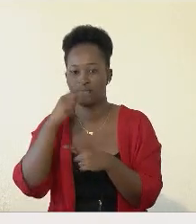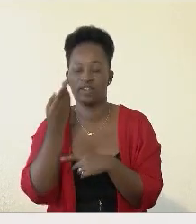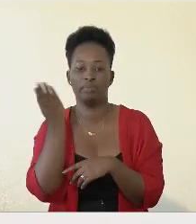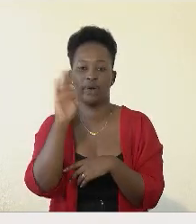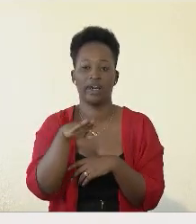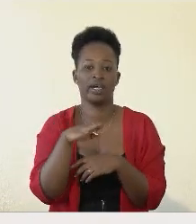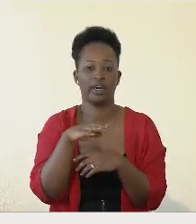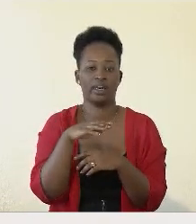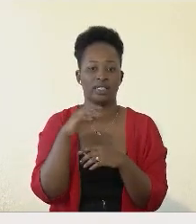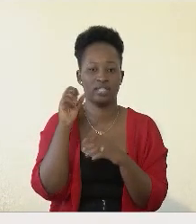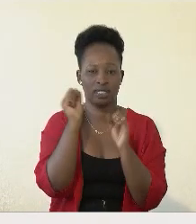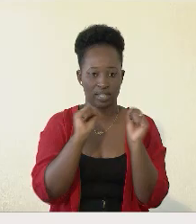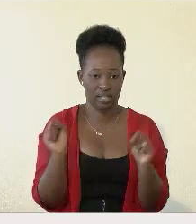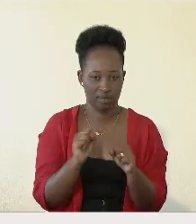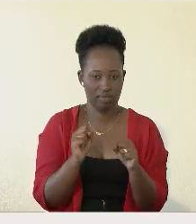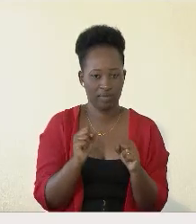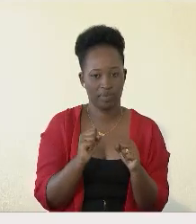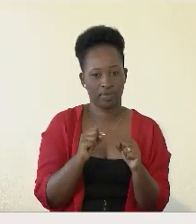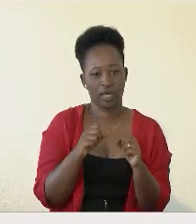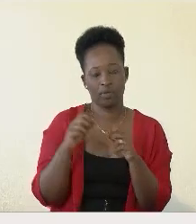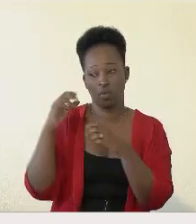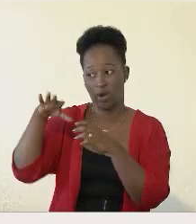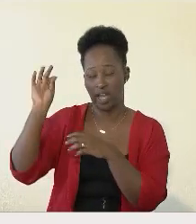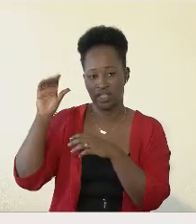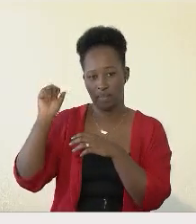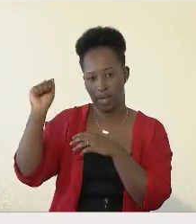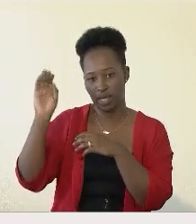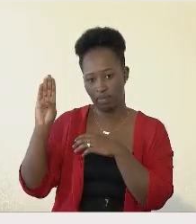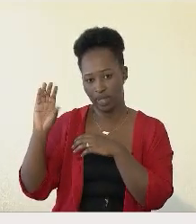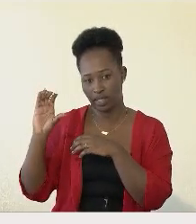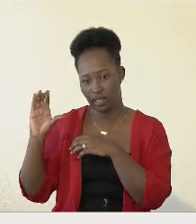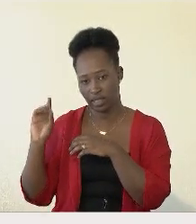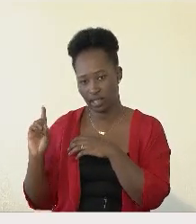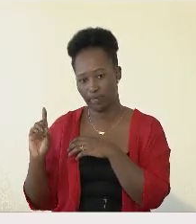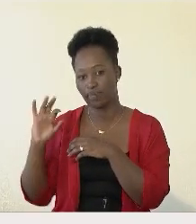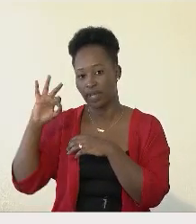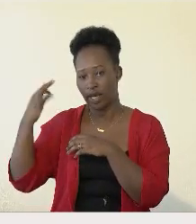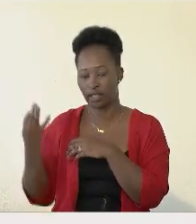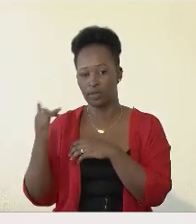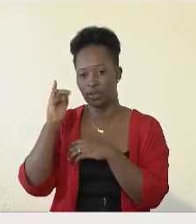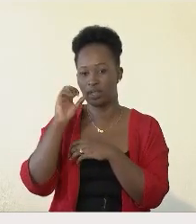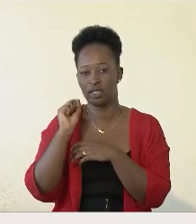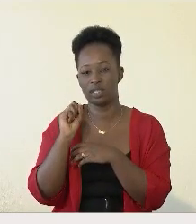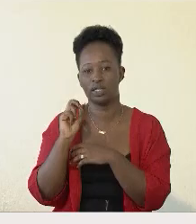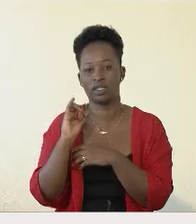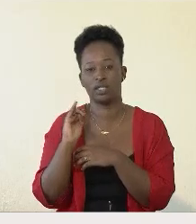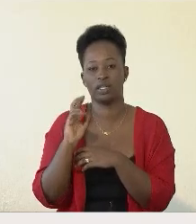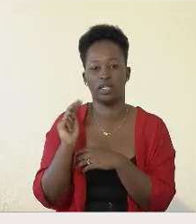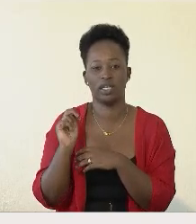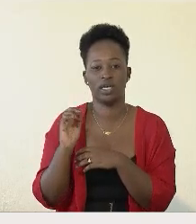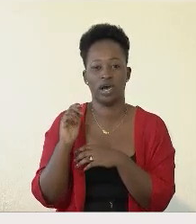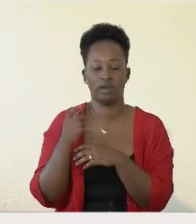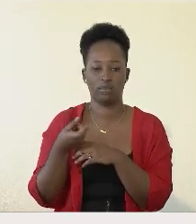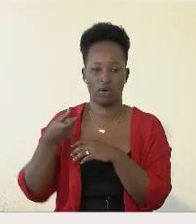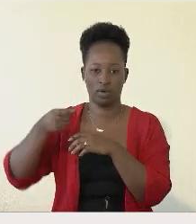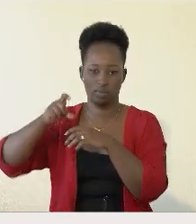have negative. I said insulin and glycogen are antagonistic hormones because they increase and decrease dash. That is potassium,